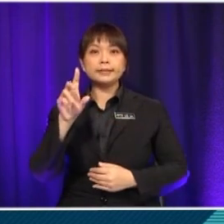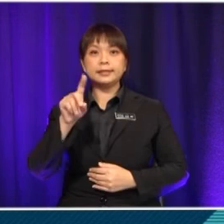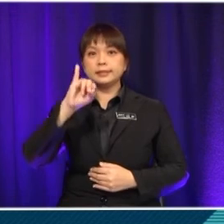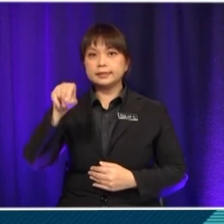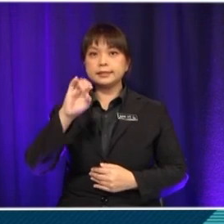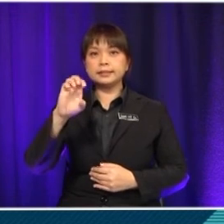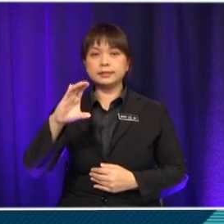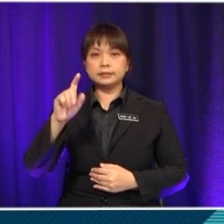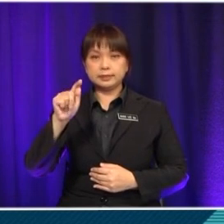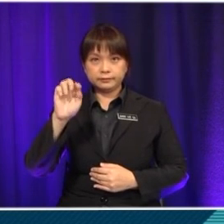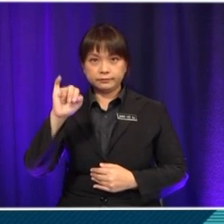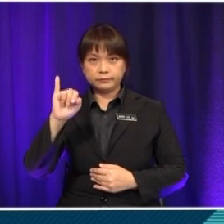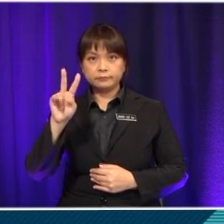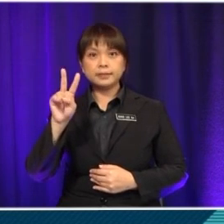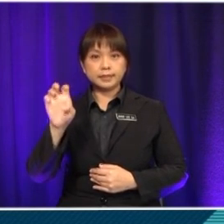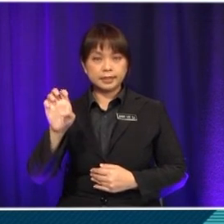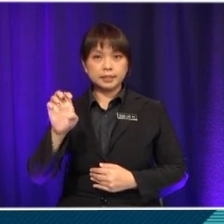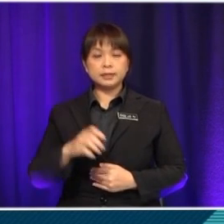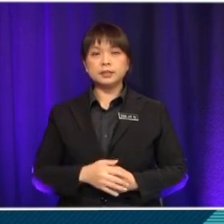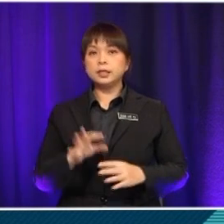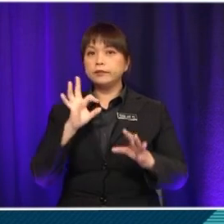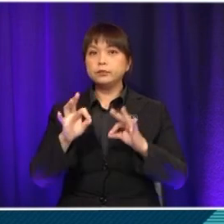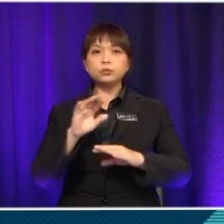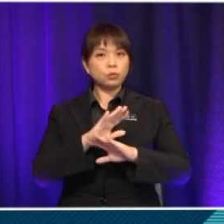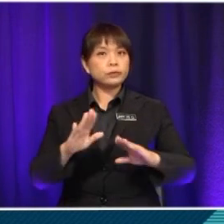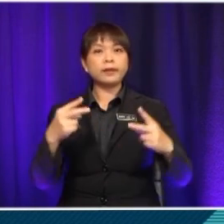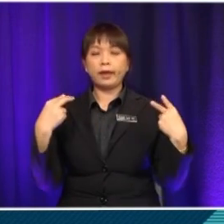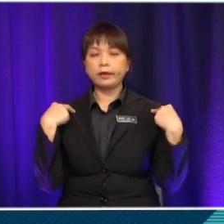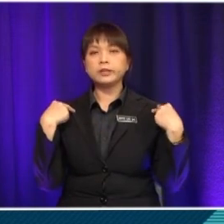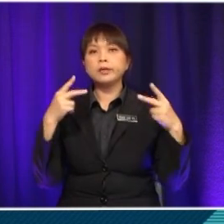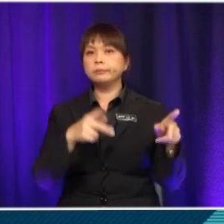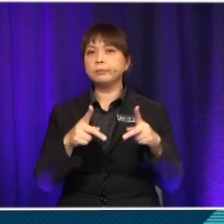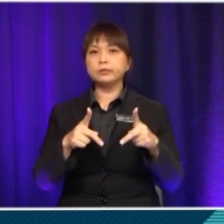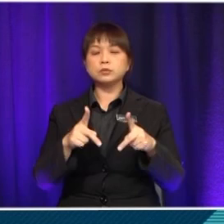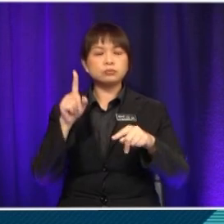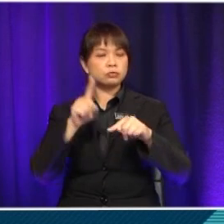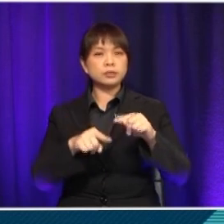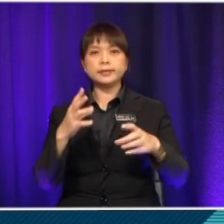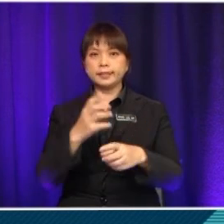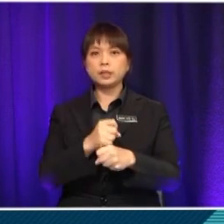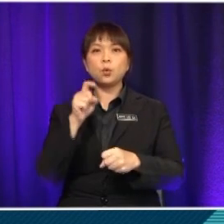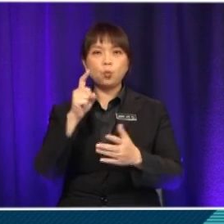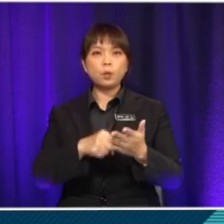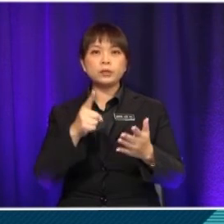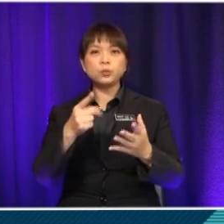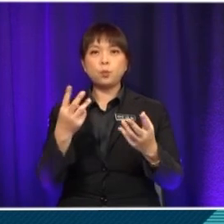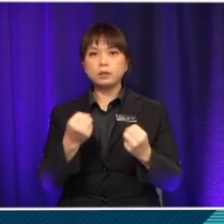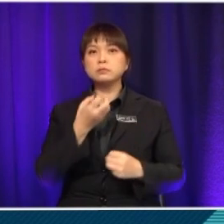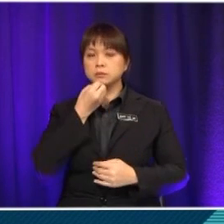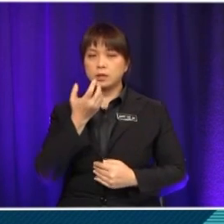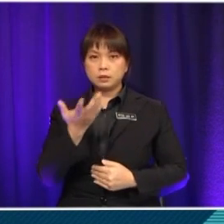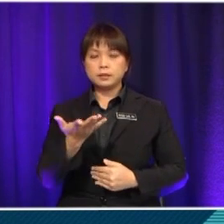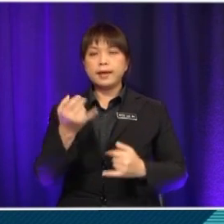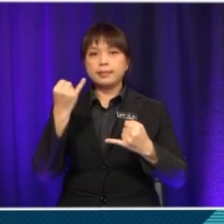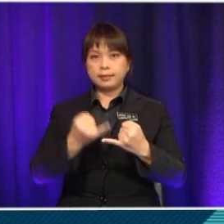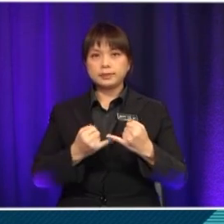opinions clearly, right? Yes. So people couldn't really get your idea, right? Yes. And then, okay, the last thing is you need to